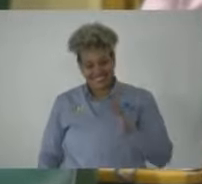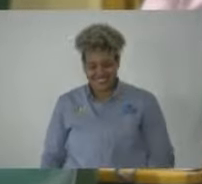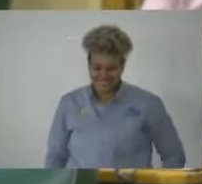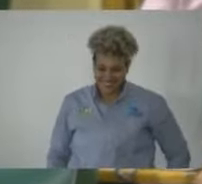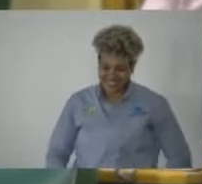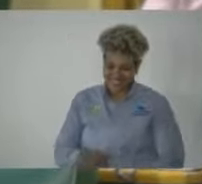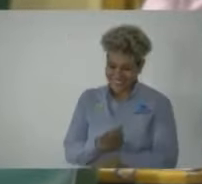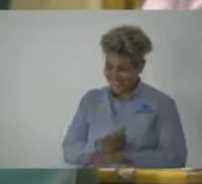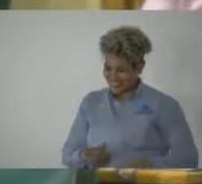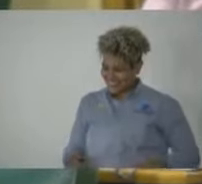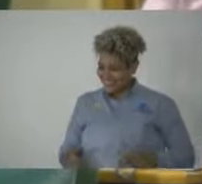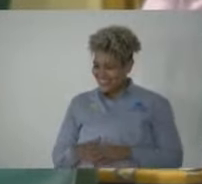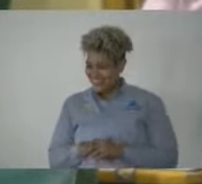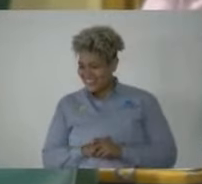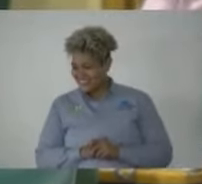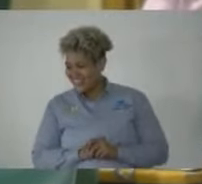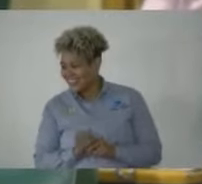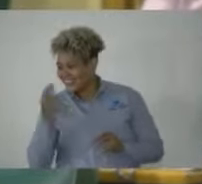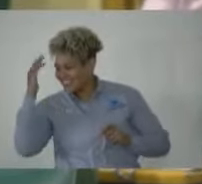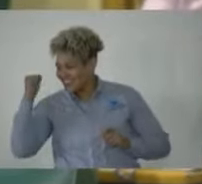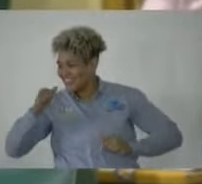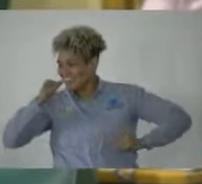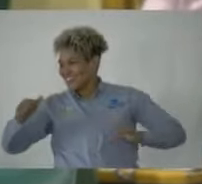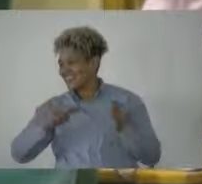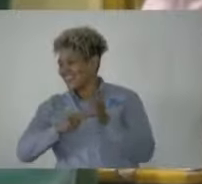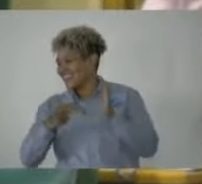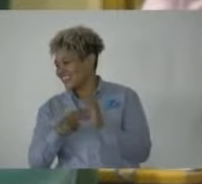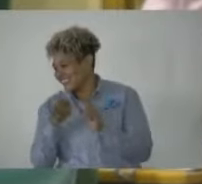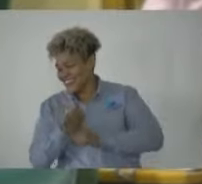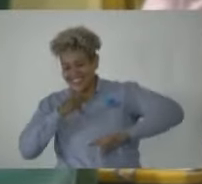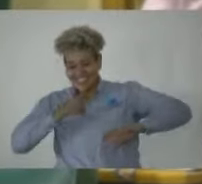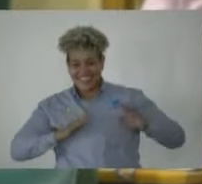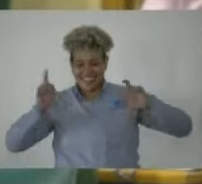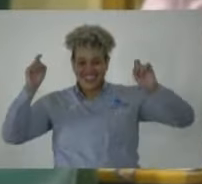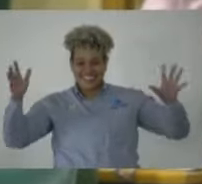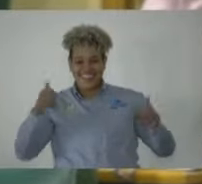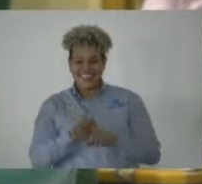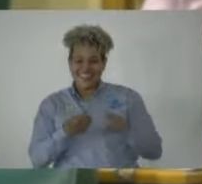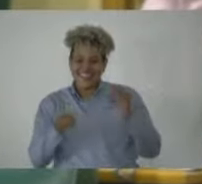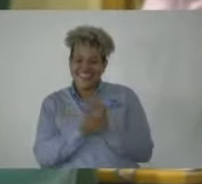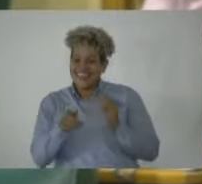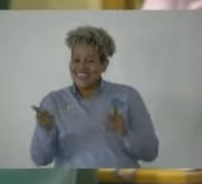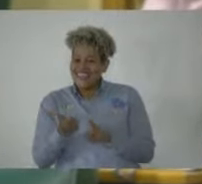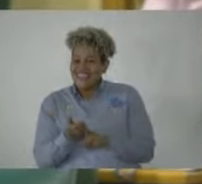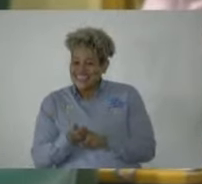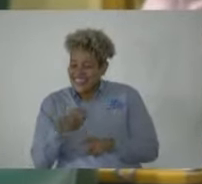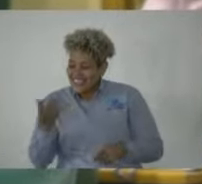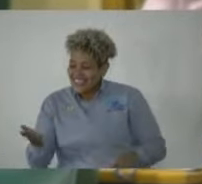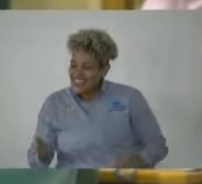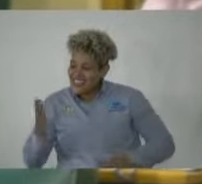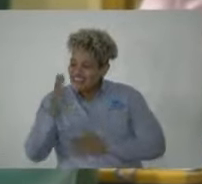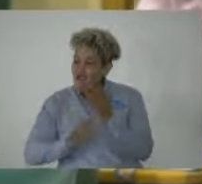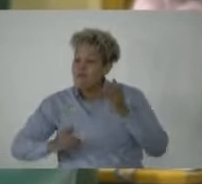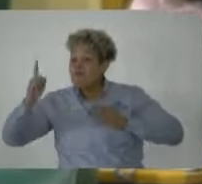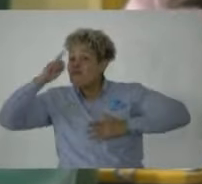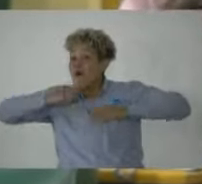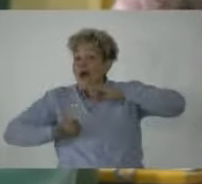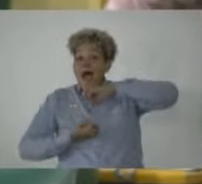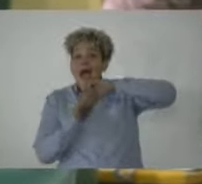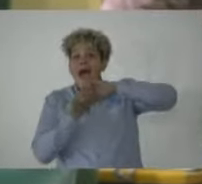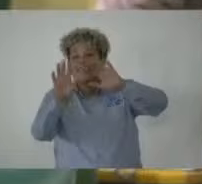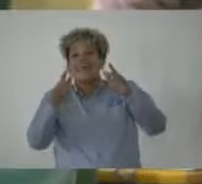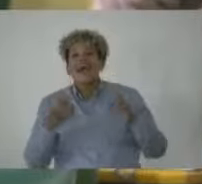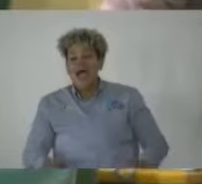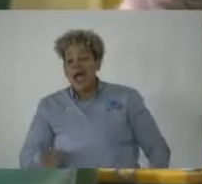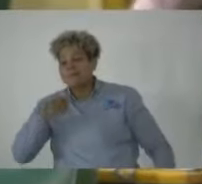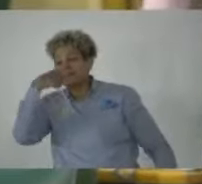I hope it's not intentional. Madam Speaker, there's another kind of false claim. Here's what was